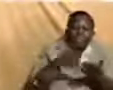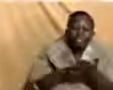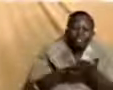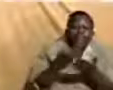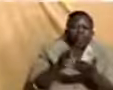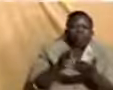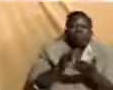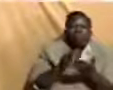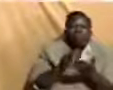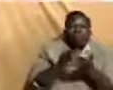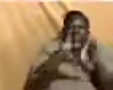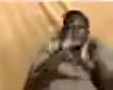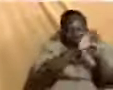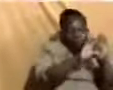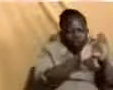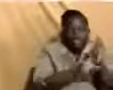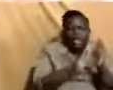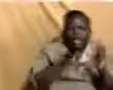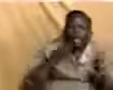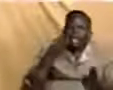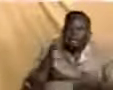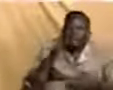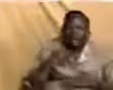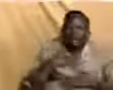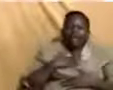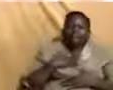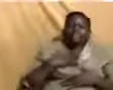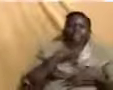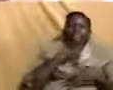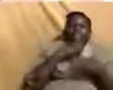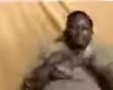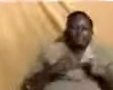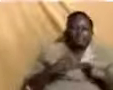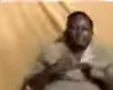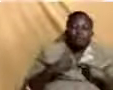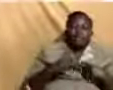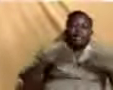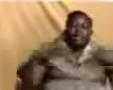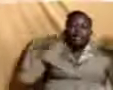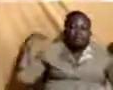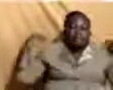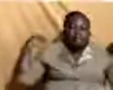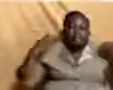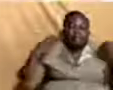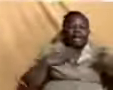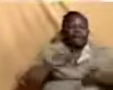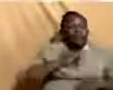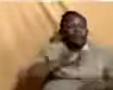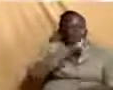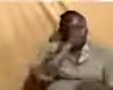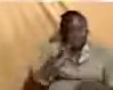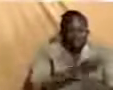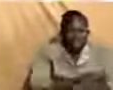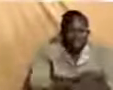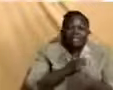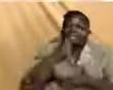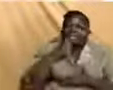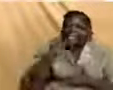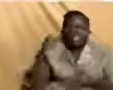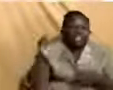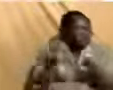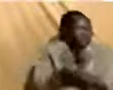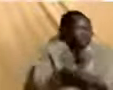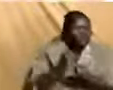Constitution. If we, the people, in the exercise of our sovereignty, says you can't sue a